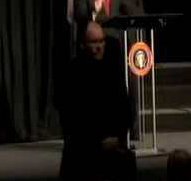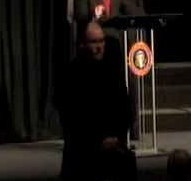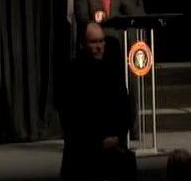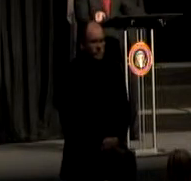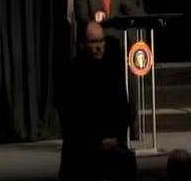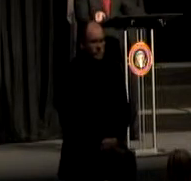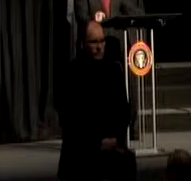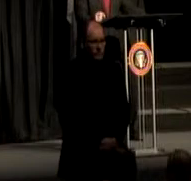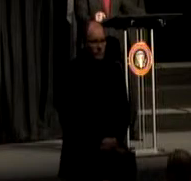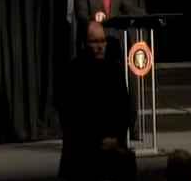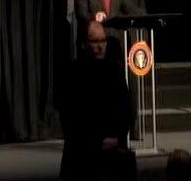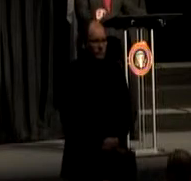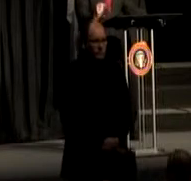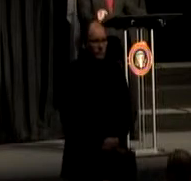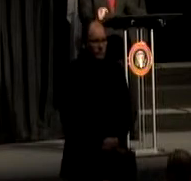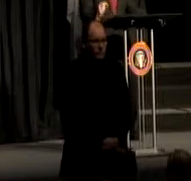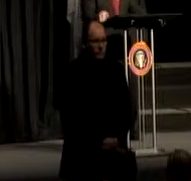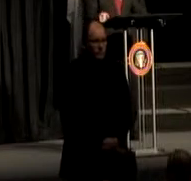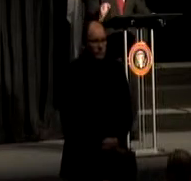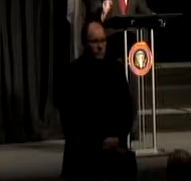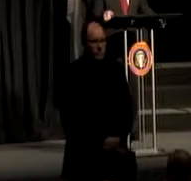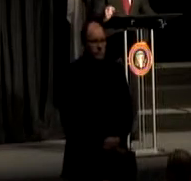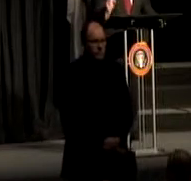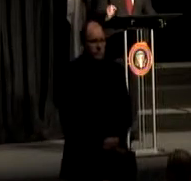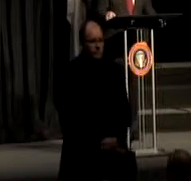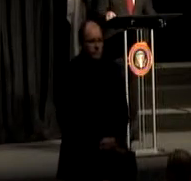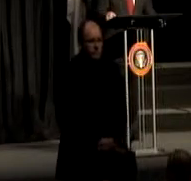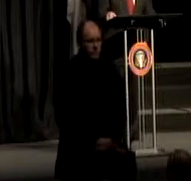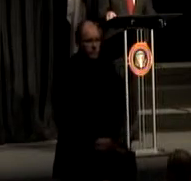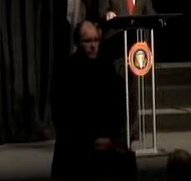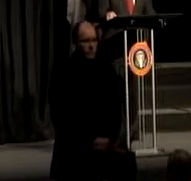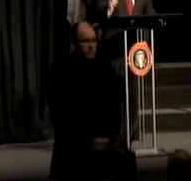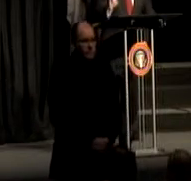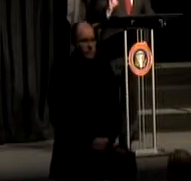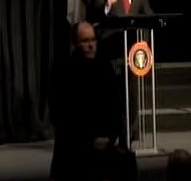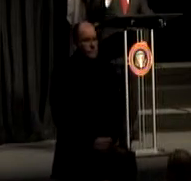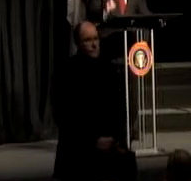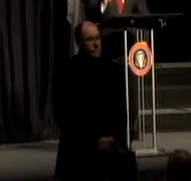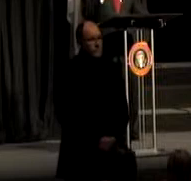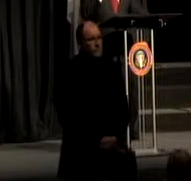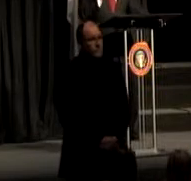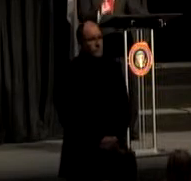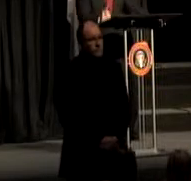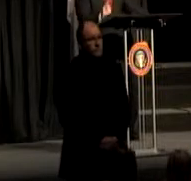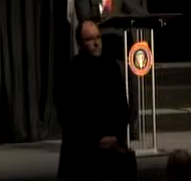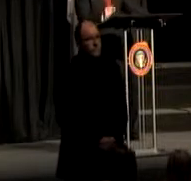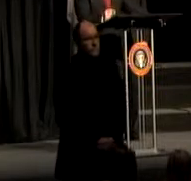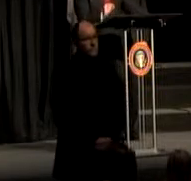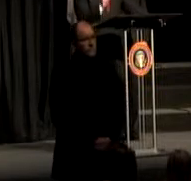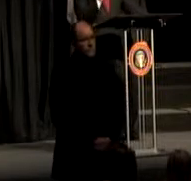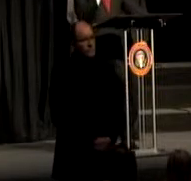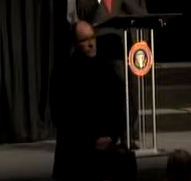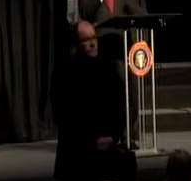heard for ourselves, and we know that this indeed is the Savior of the world. I believe it is the job of the church